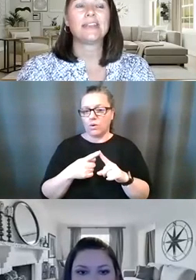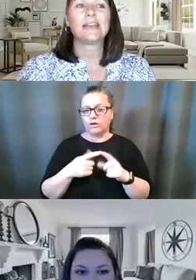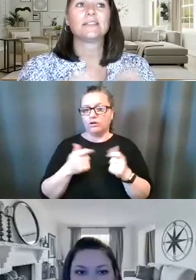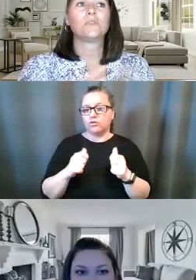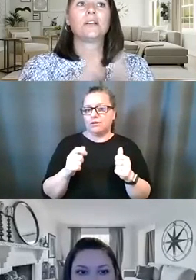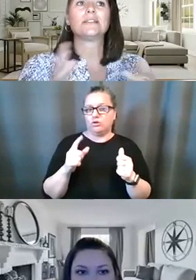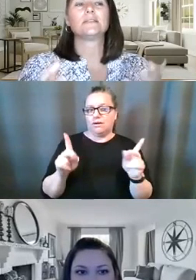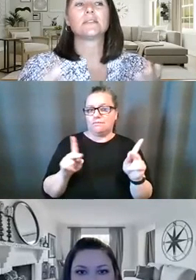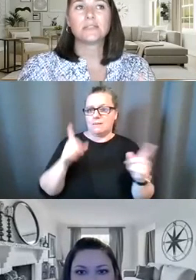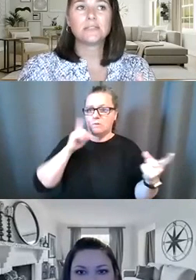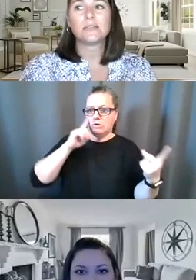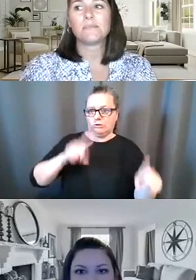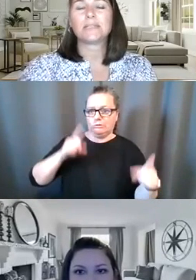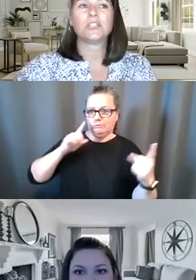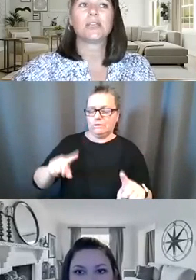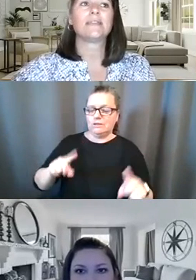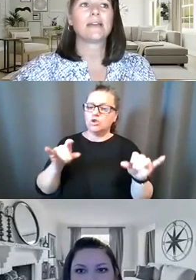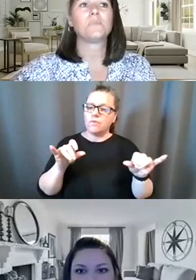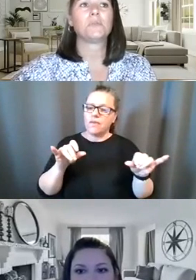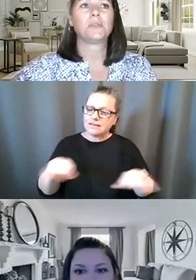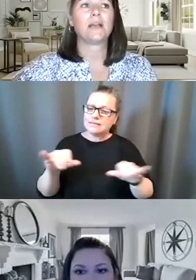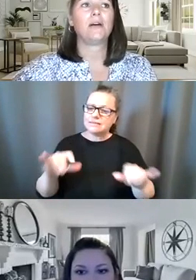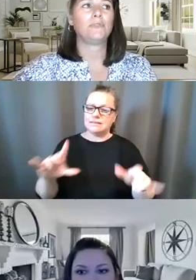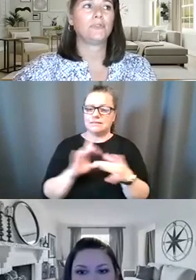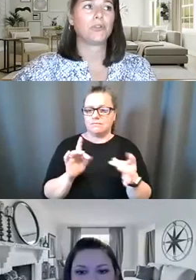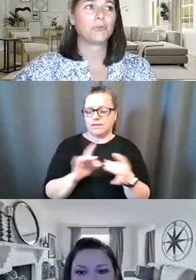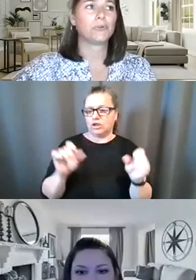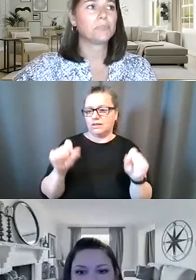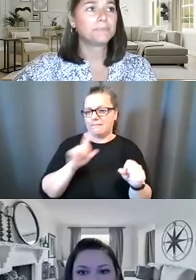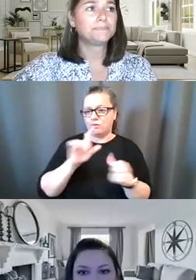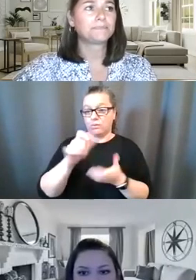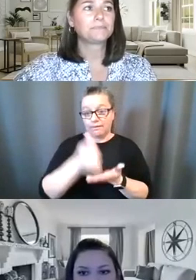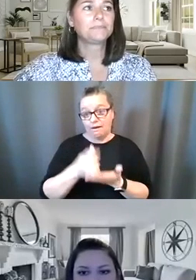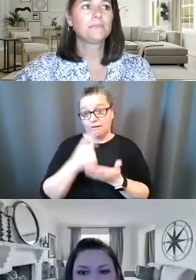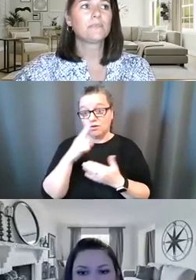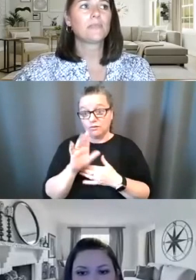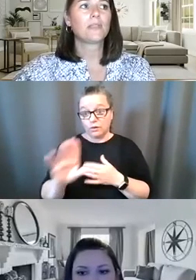And again, so long as it's consistent messaging, that can be really helpful for your group.